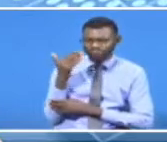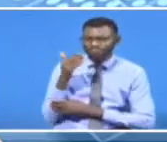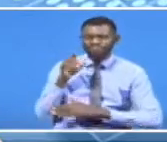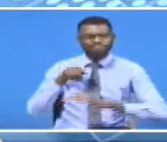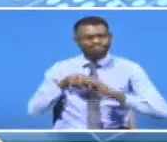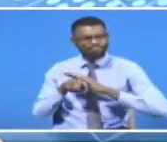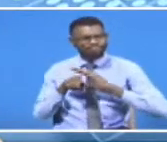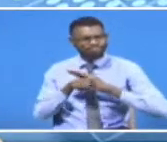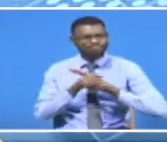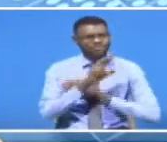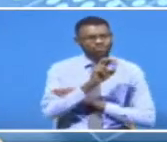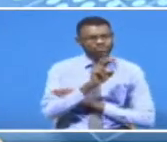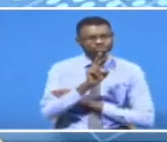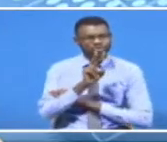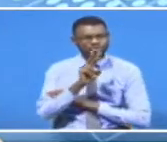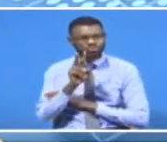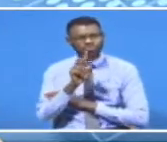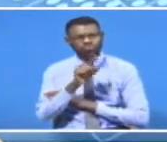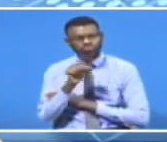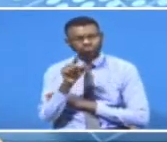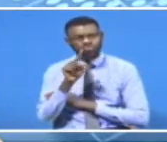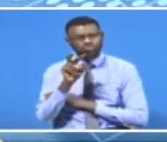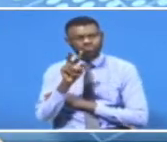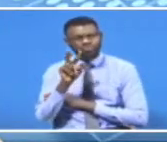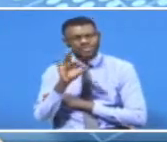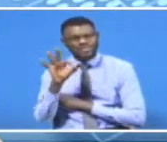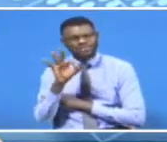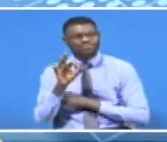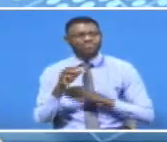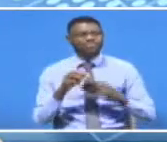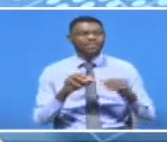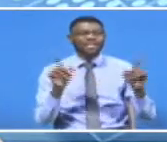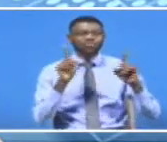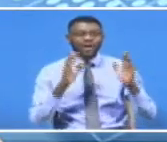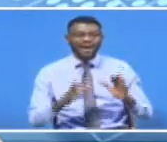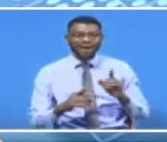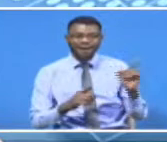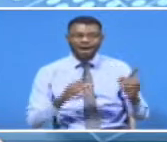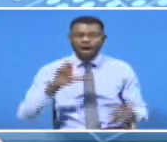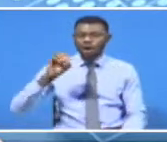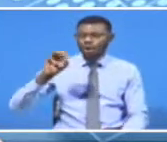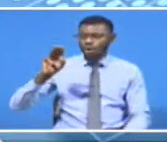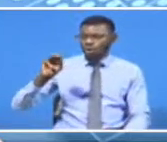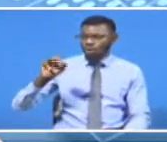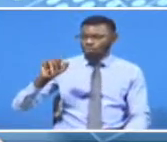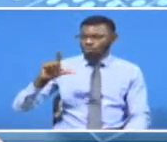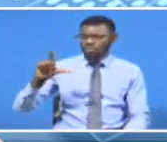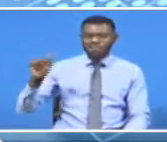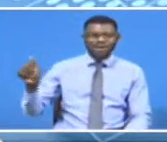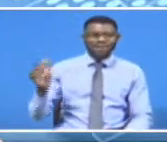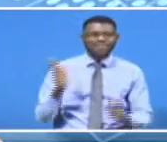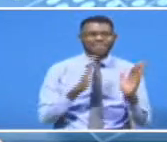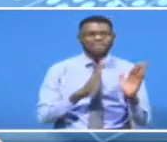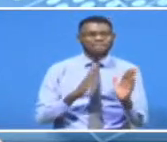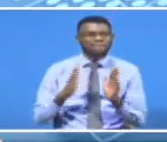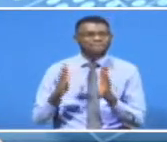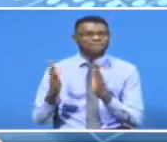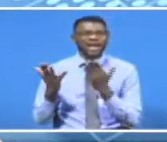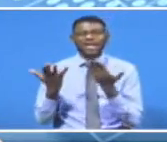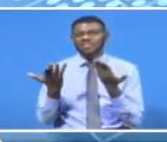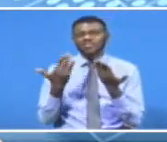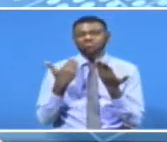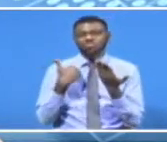2022-2023 Kenya Premier League season, Gor Mahia striker Benson Omalla is now gunning to take his prowess to the lucrative